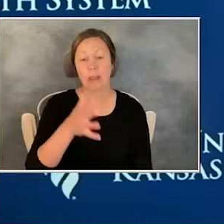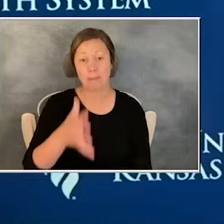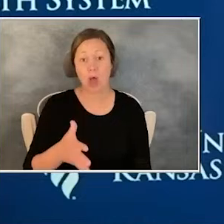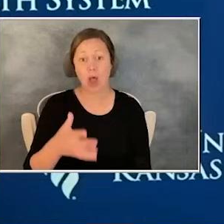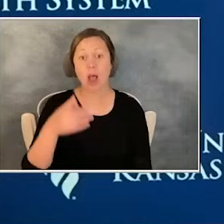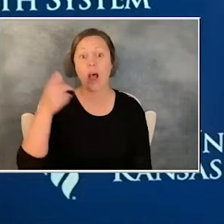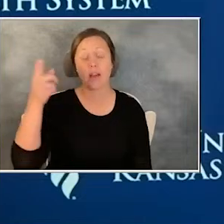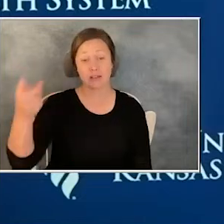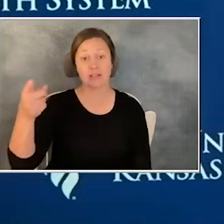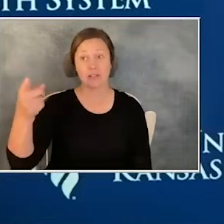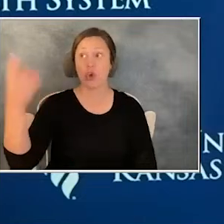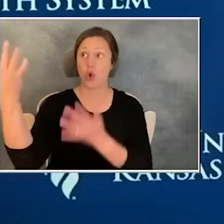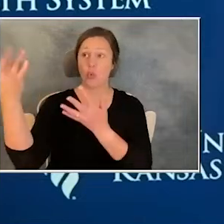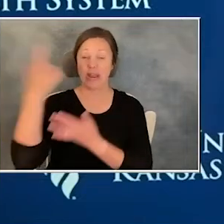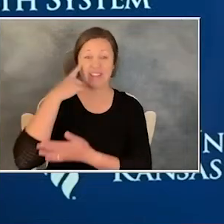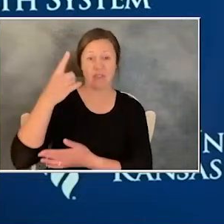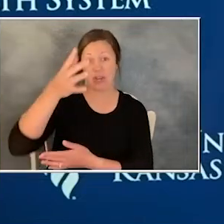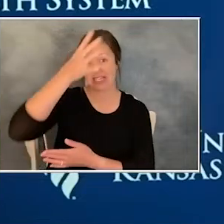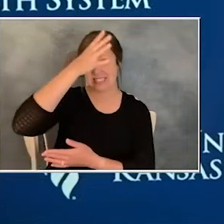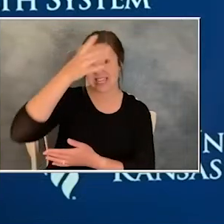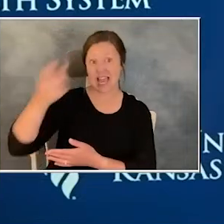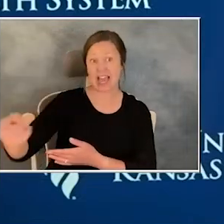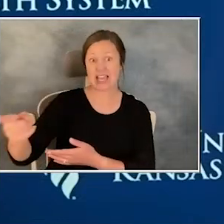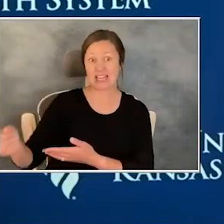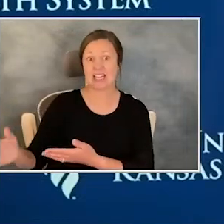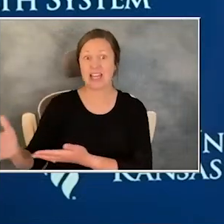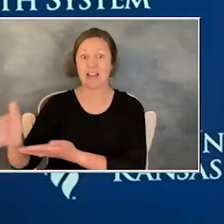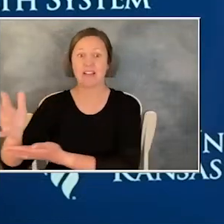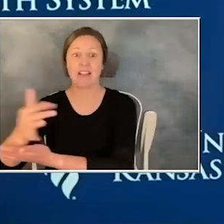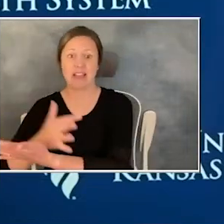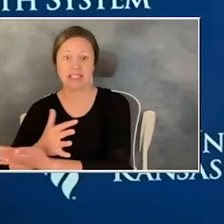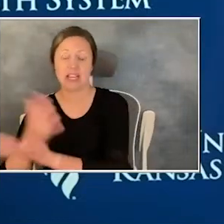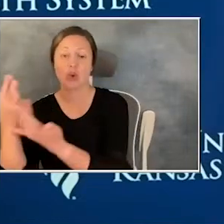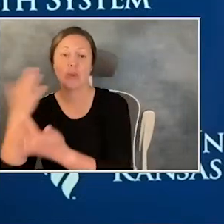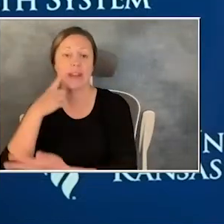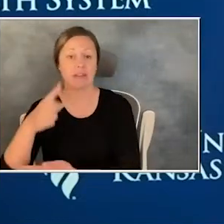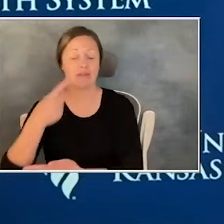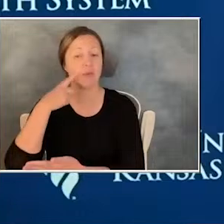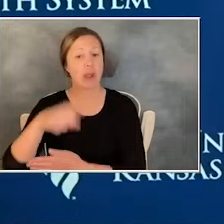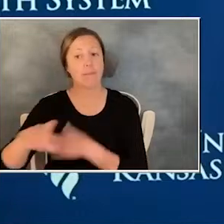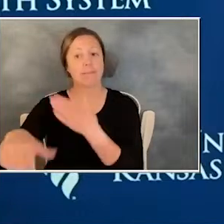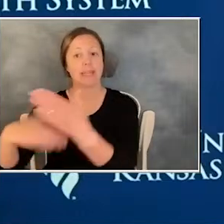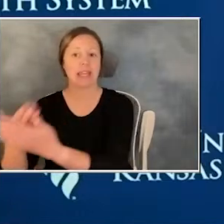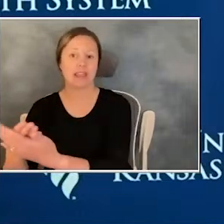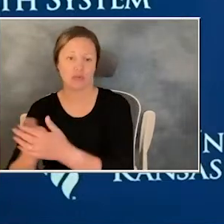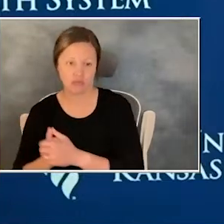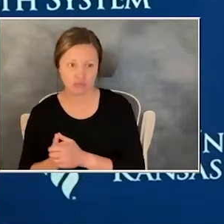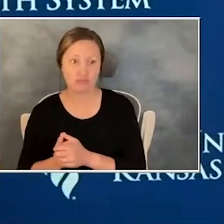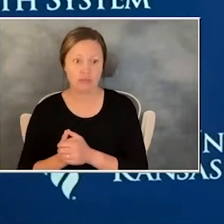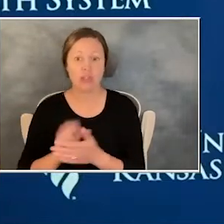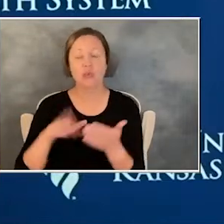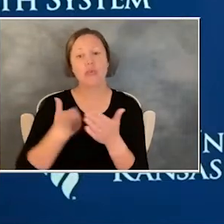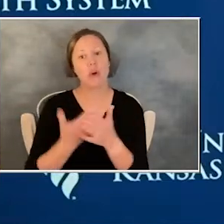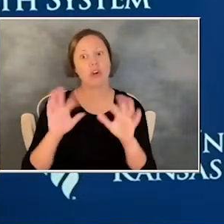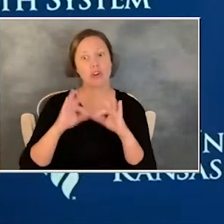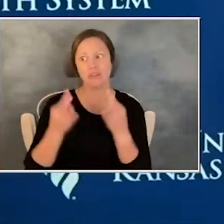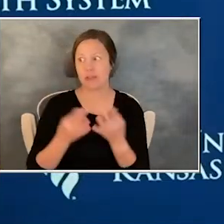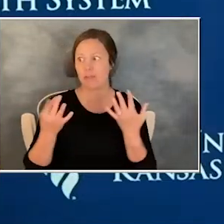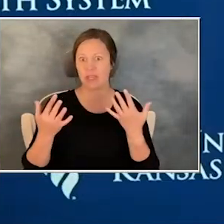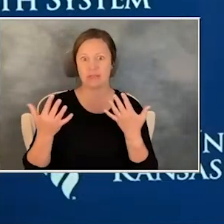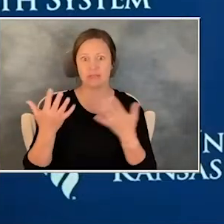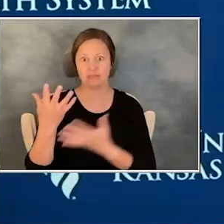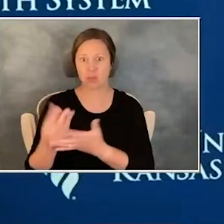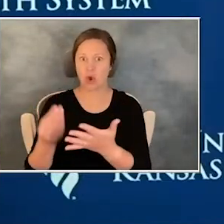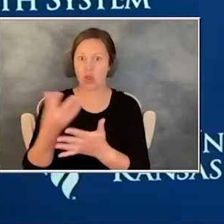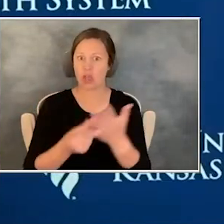pieces of him, waiting for the rest of him to get there. And that's how it works. So all your loved ones are there collecting the